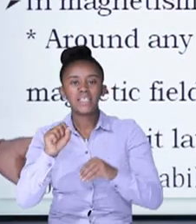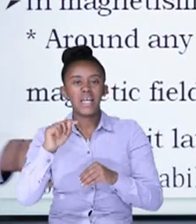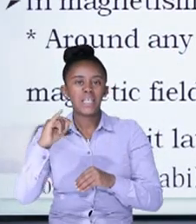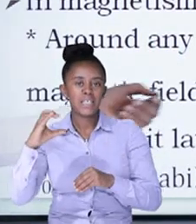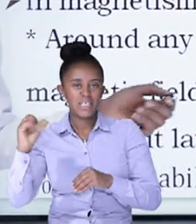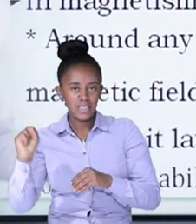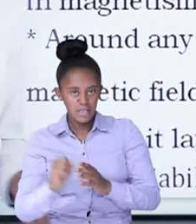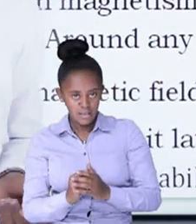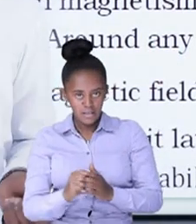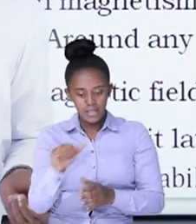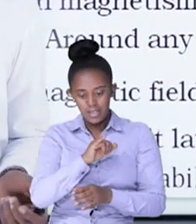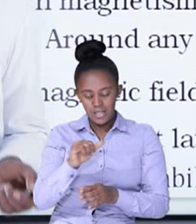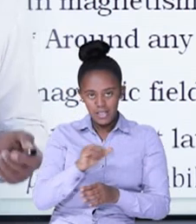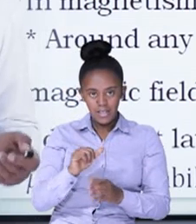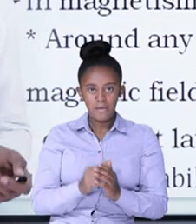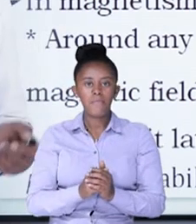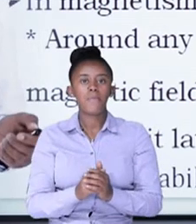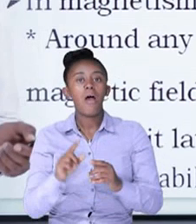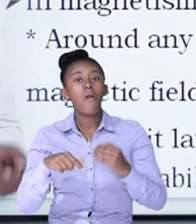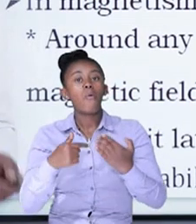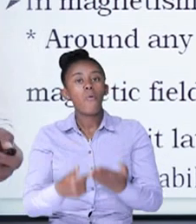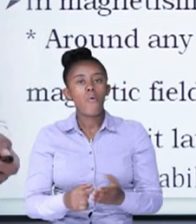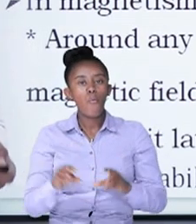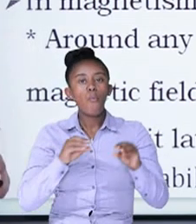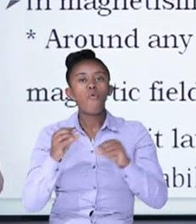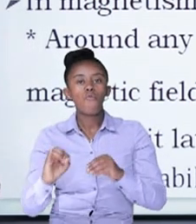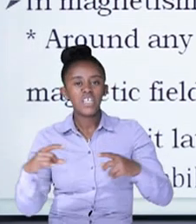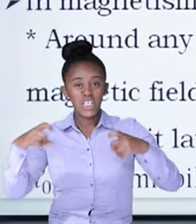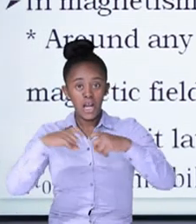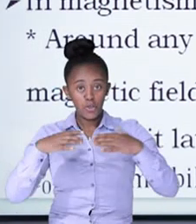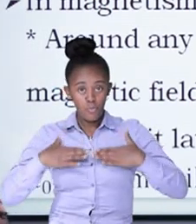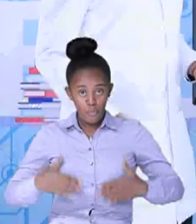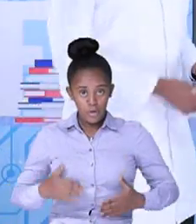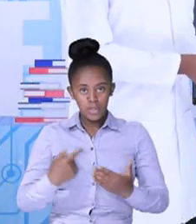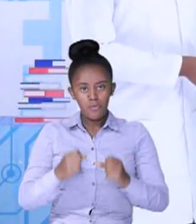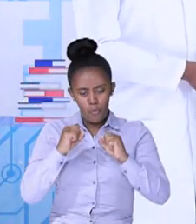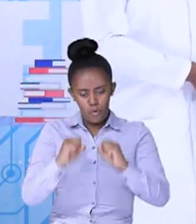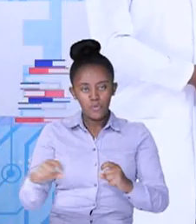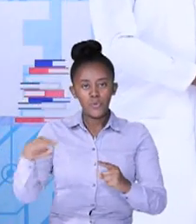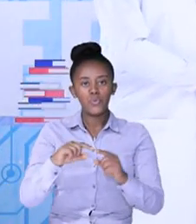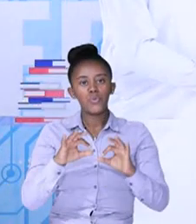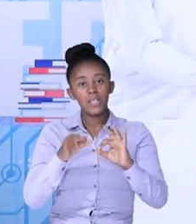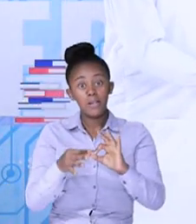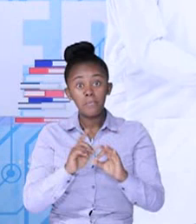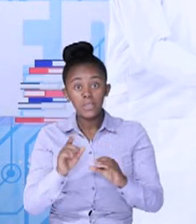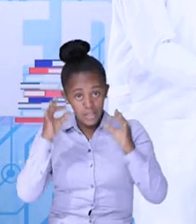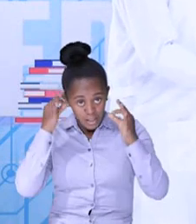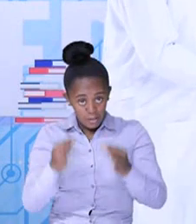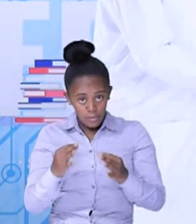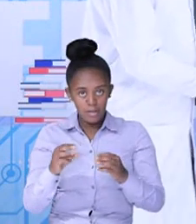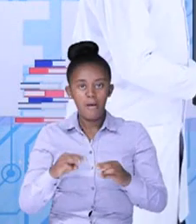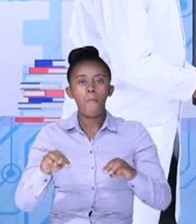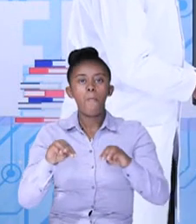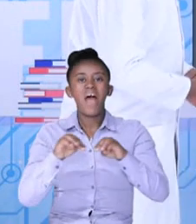in magnetism, the same expression is found. Around a moving charged body, it's possible to determine magnetic field.